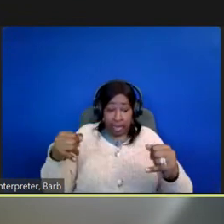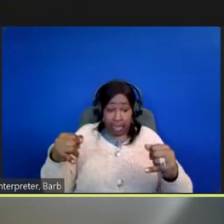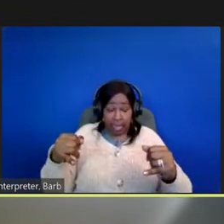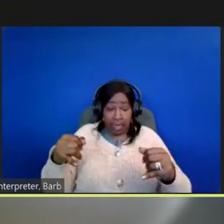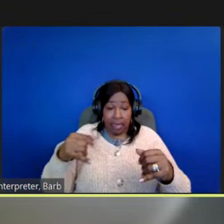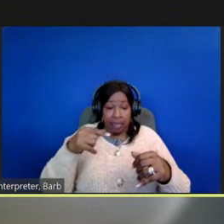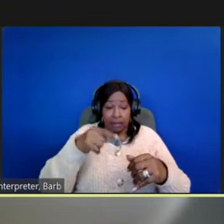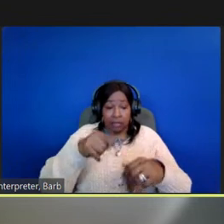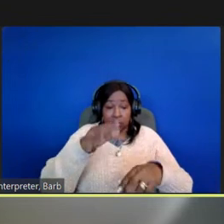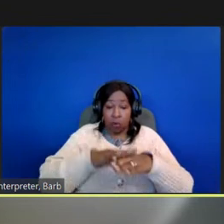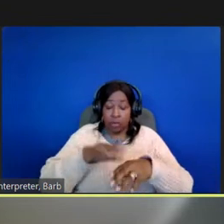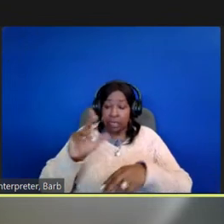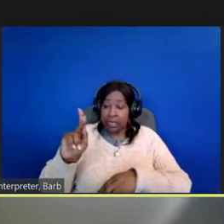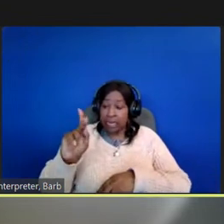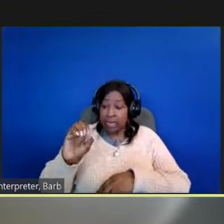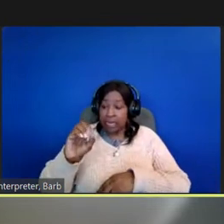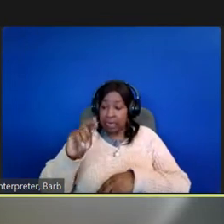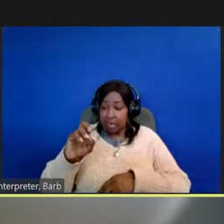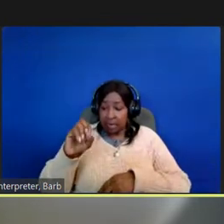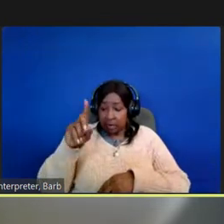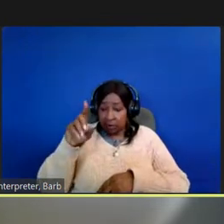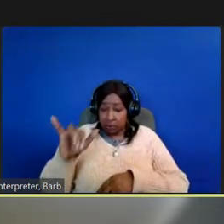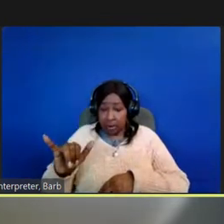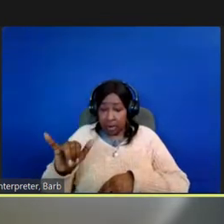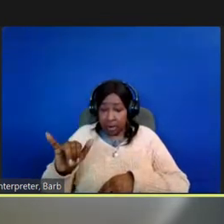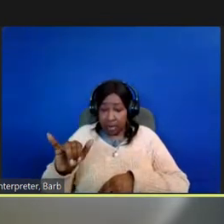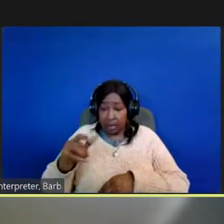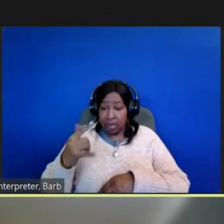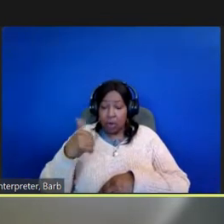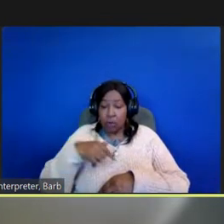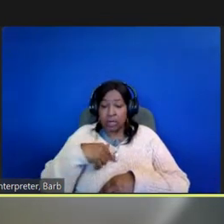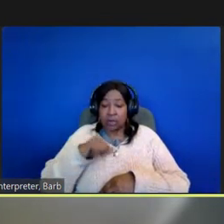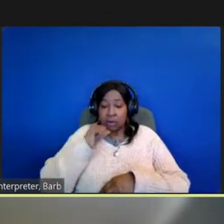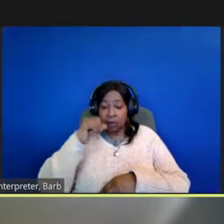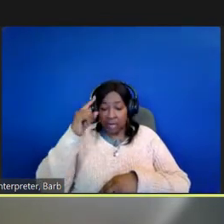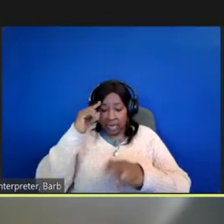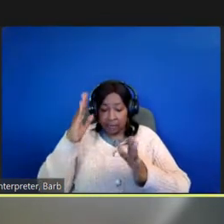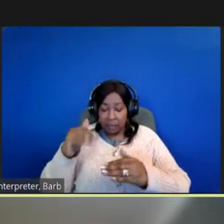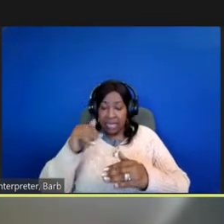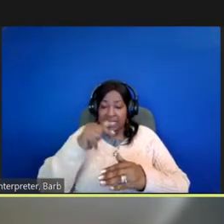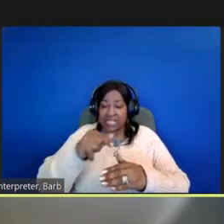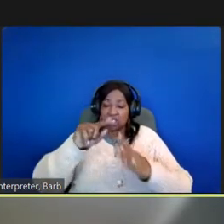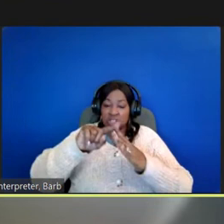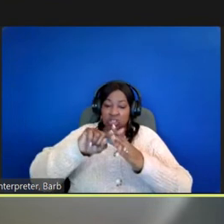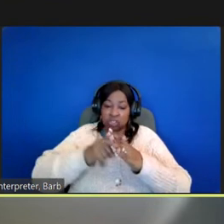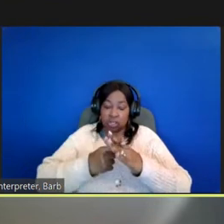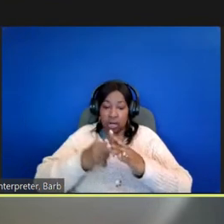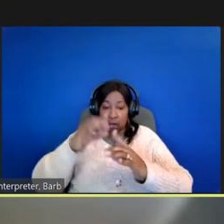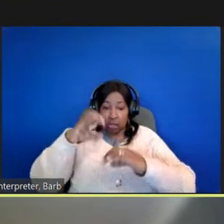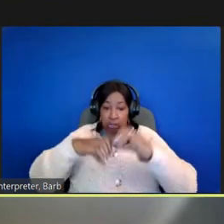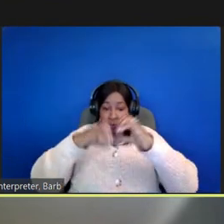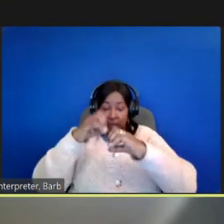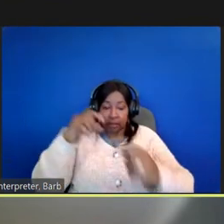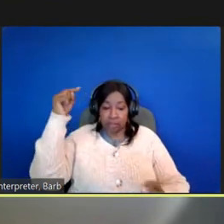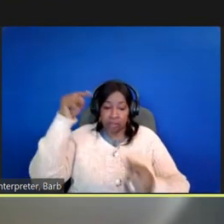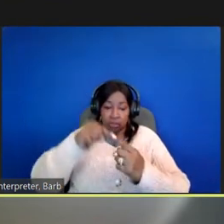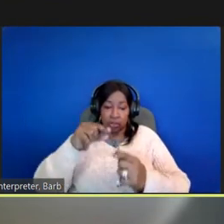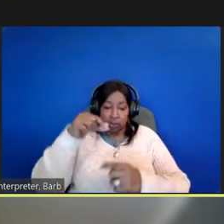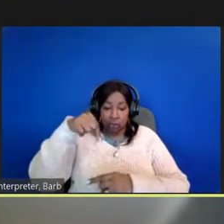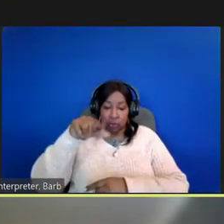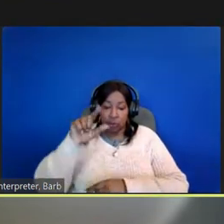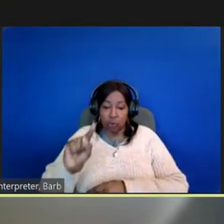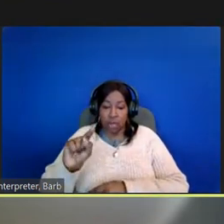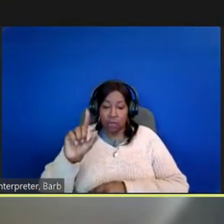Line. We don't expect that construction work to start until Q1 of 2025 and go